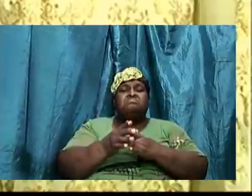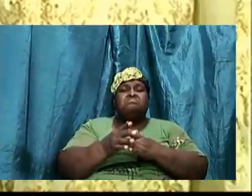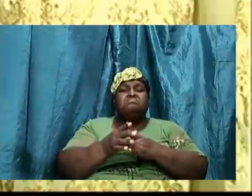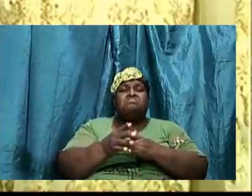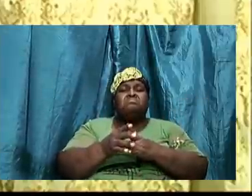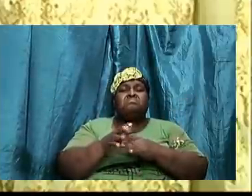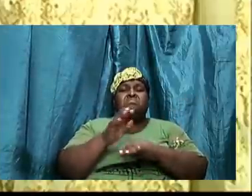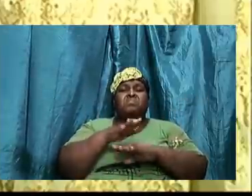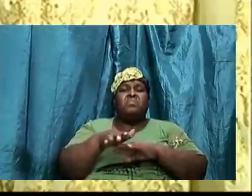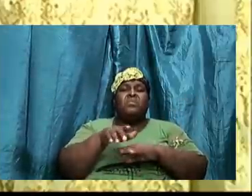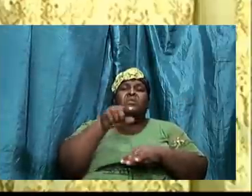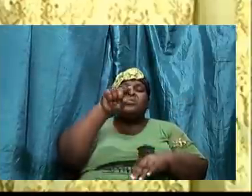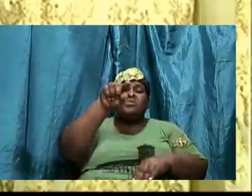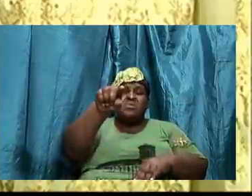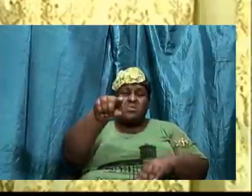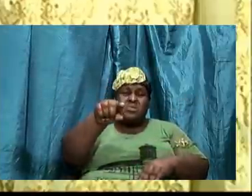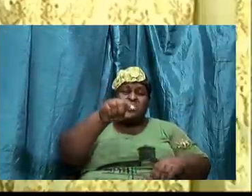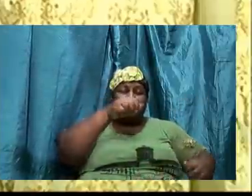that you are